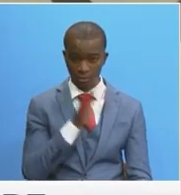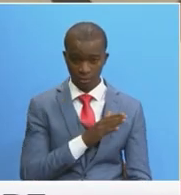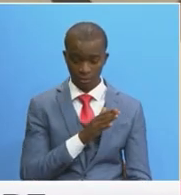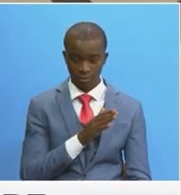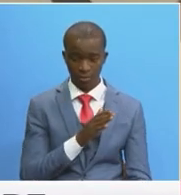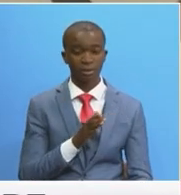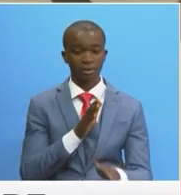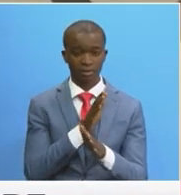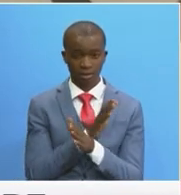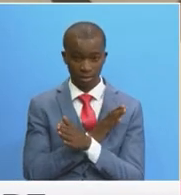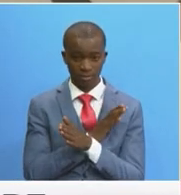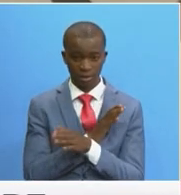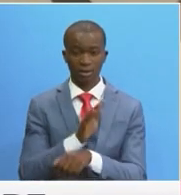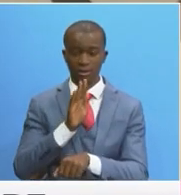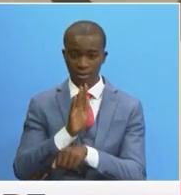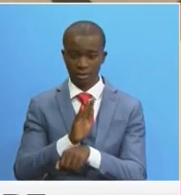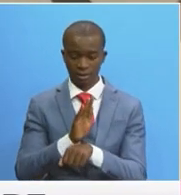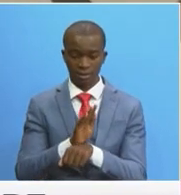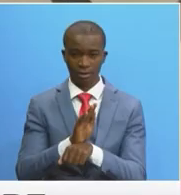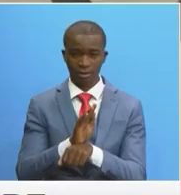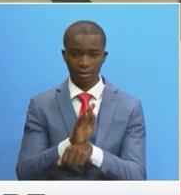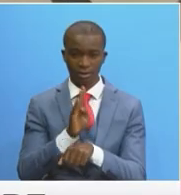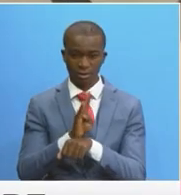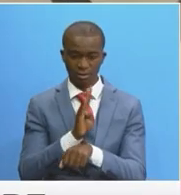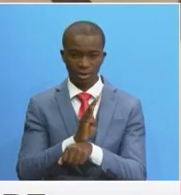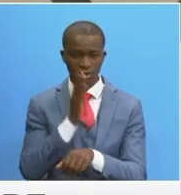It's a way which is going to enable us to be exchanging